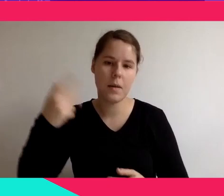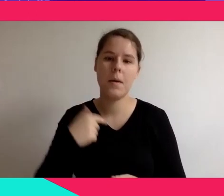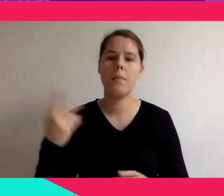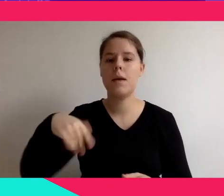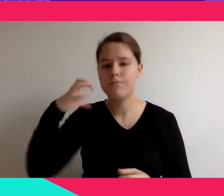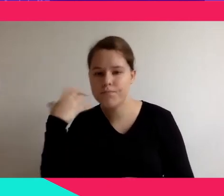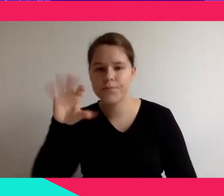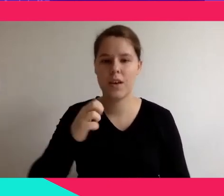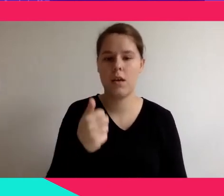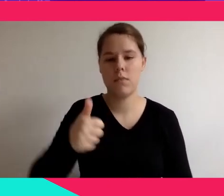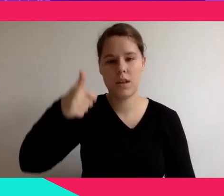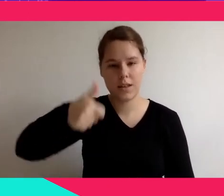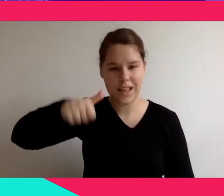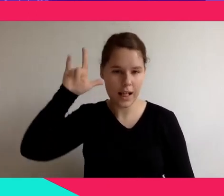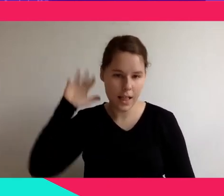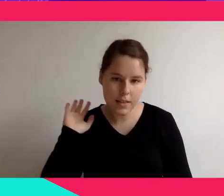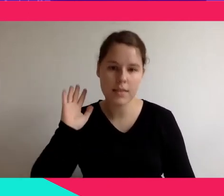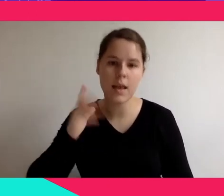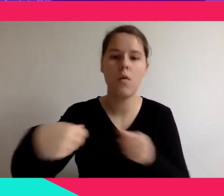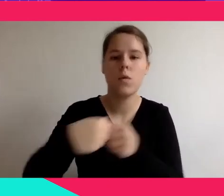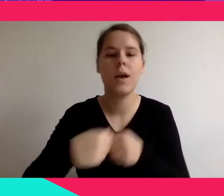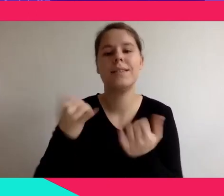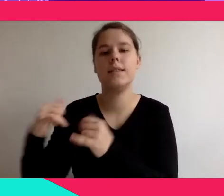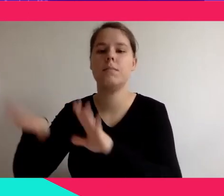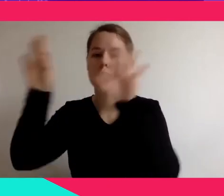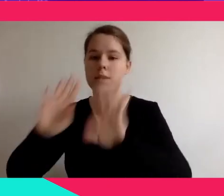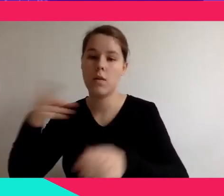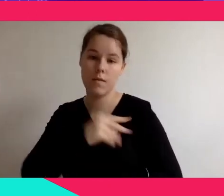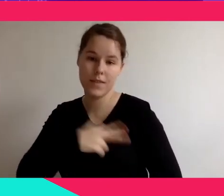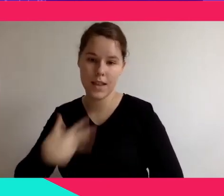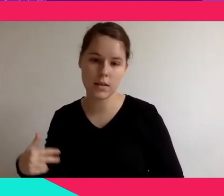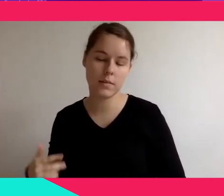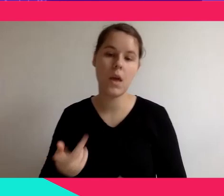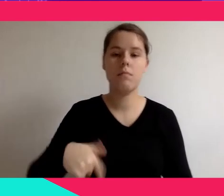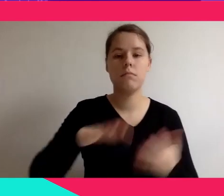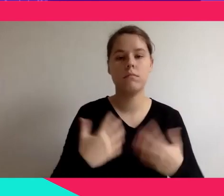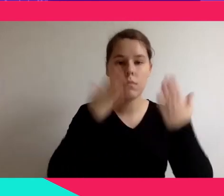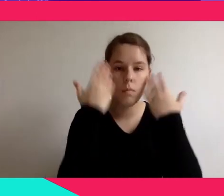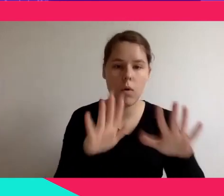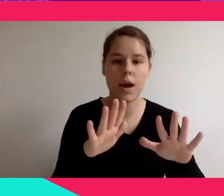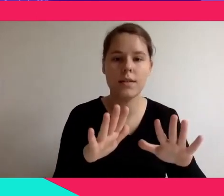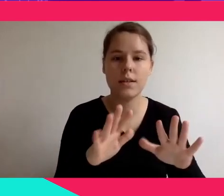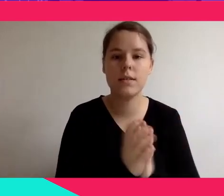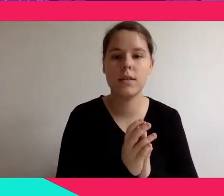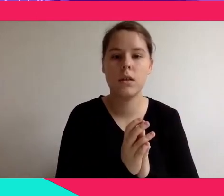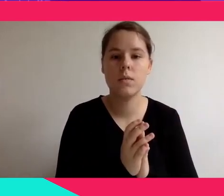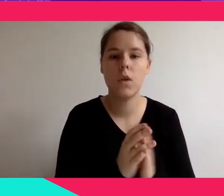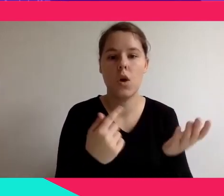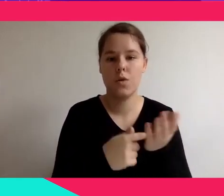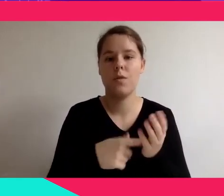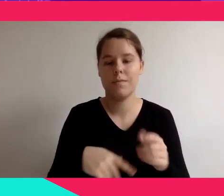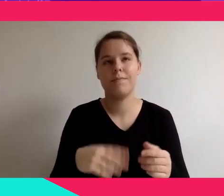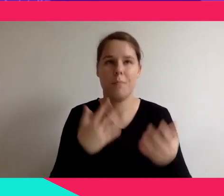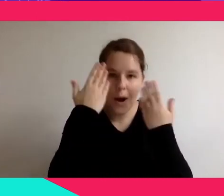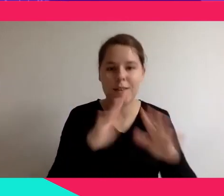museums. And it goes to show very evidently that while our ambition